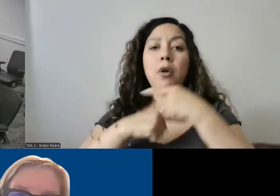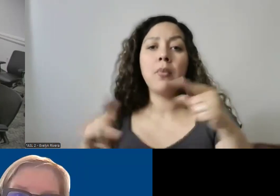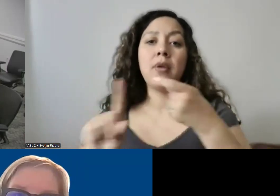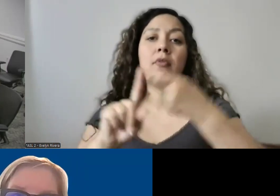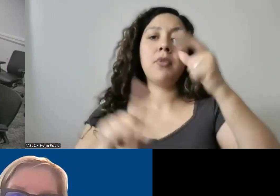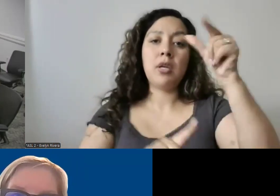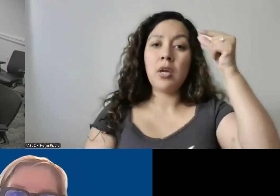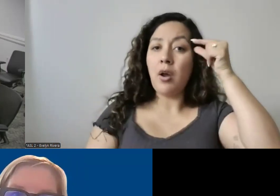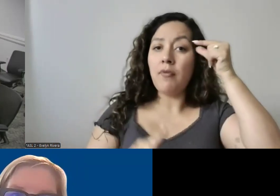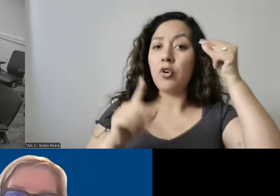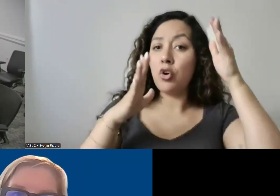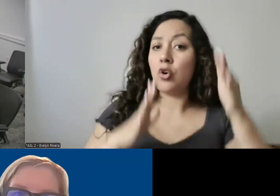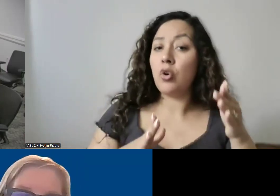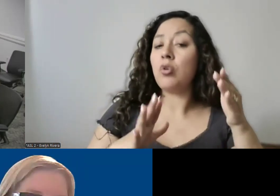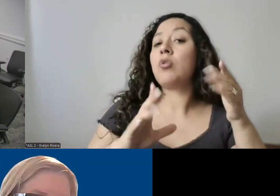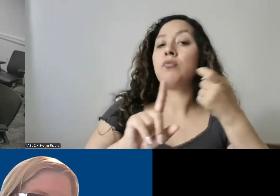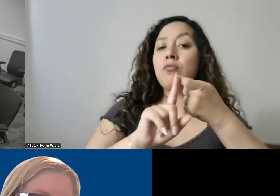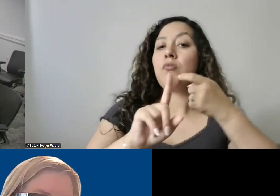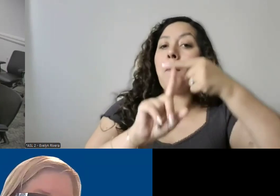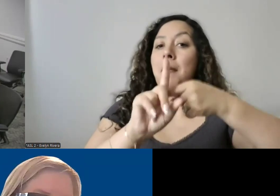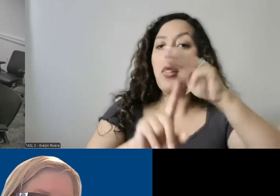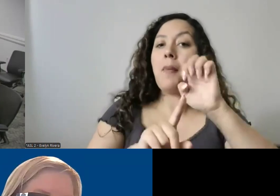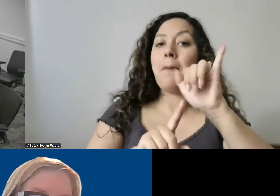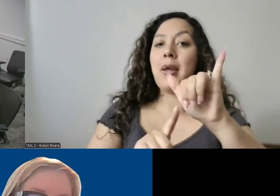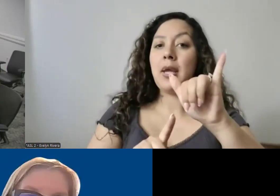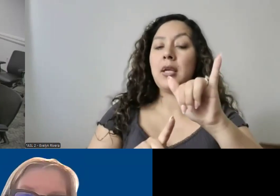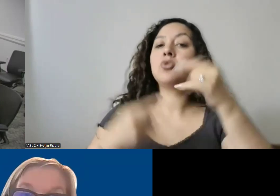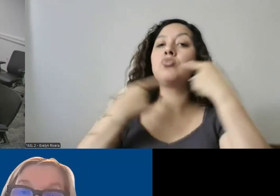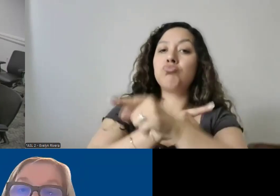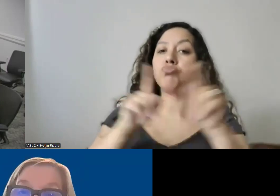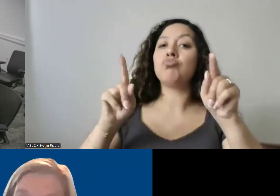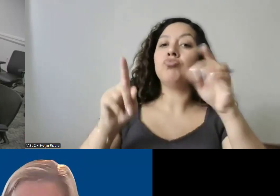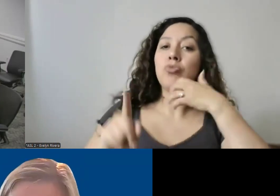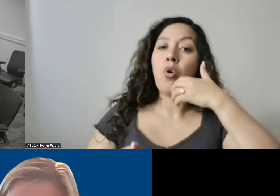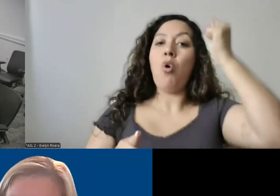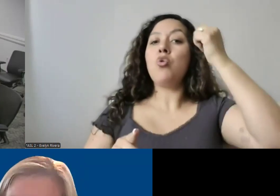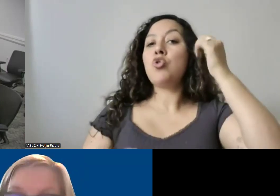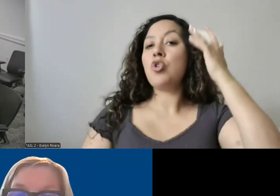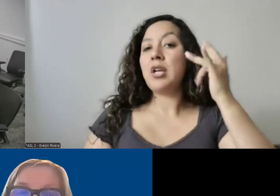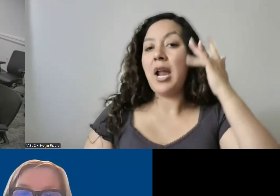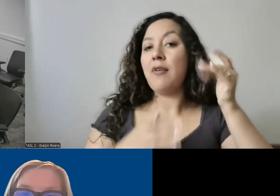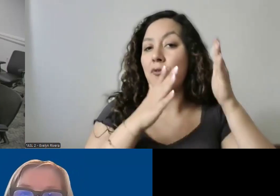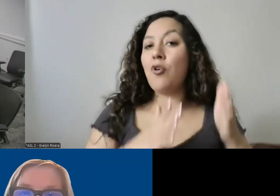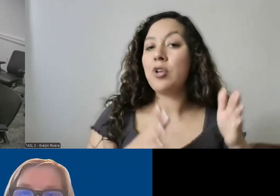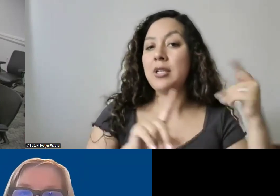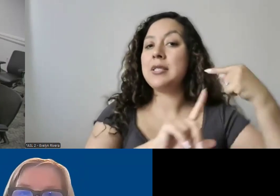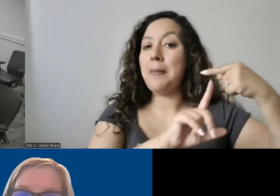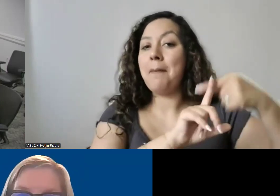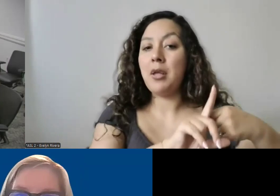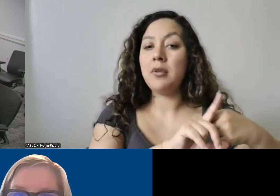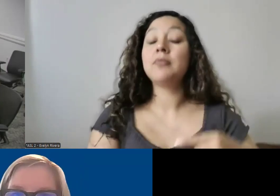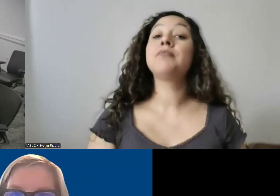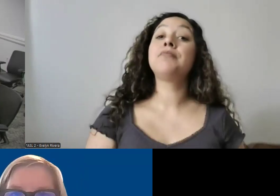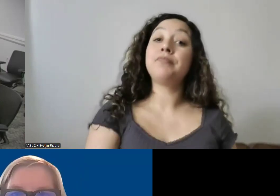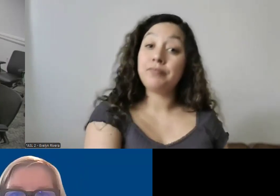to commemorate Older Californians Month. It's also Mental Health Month. May